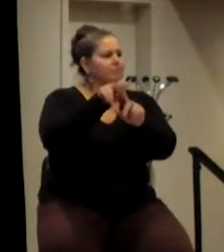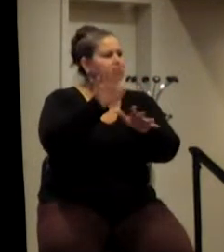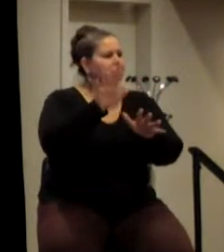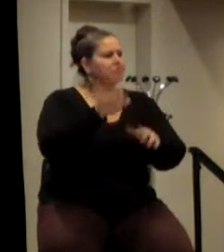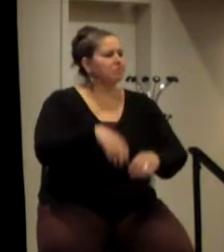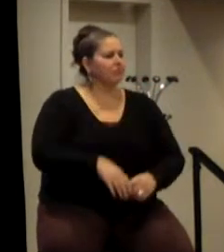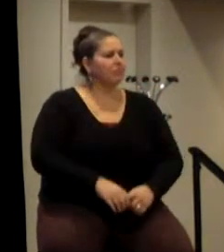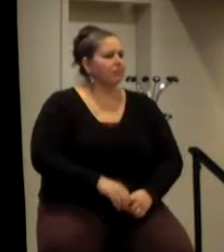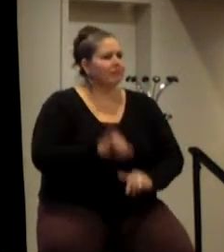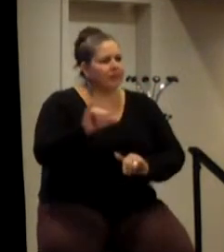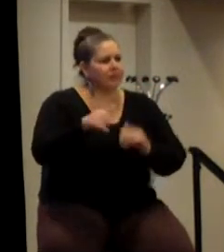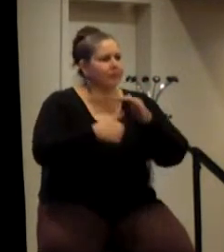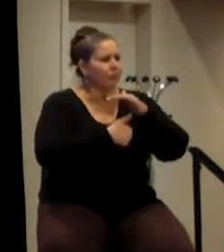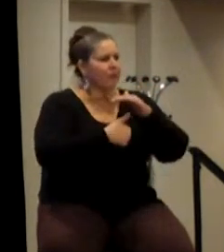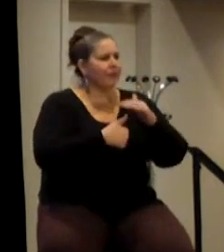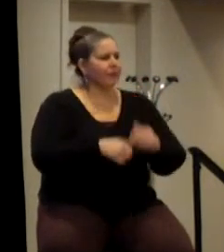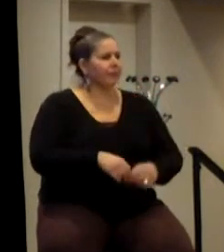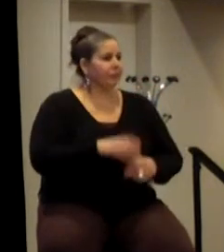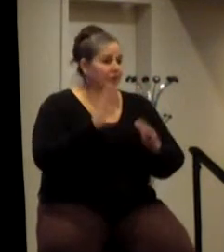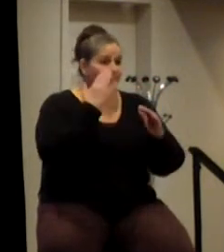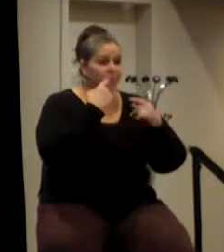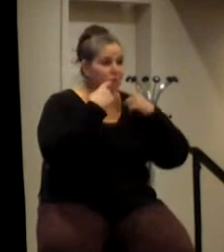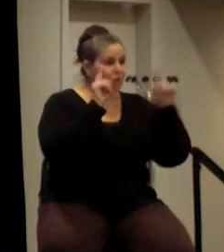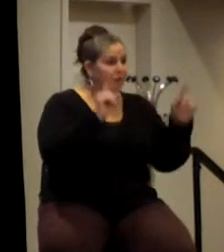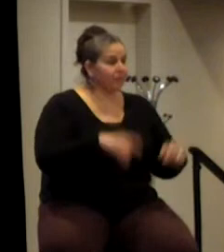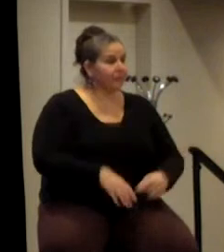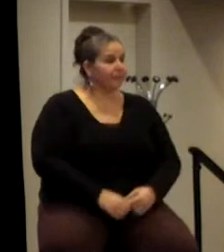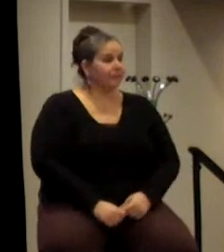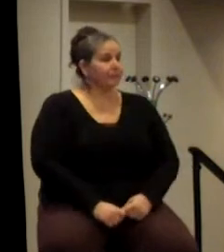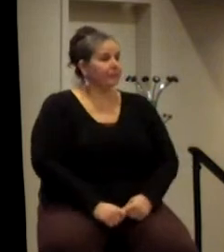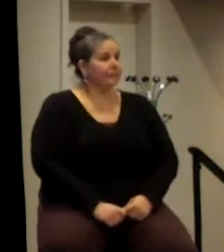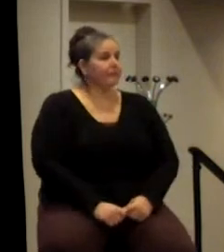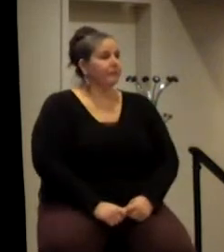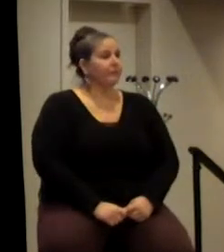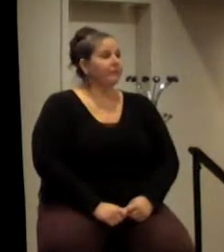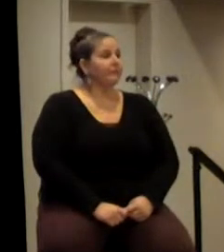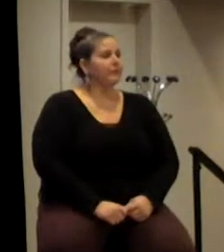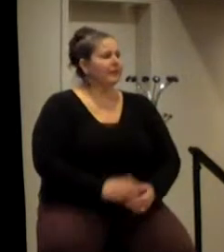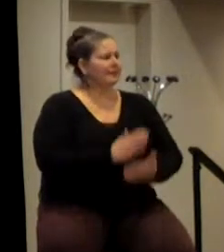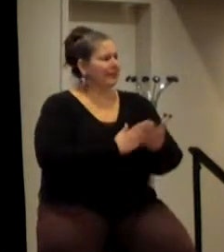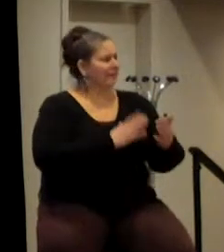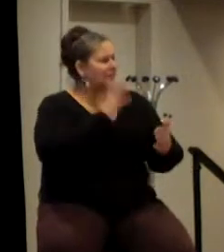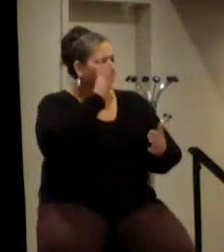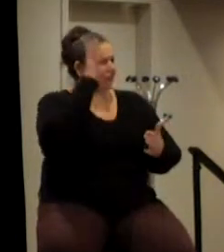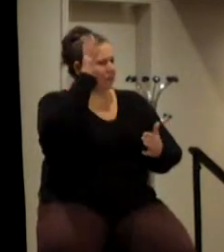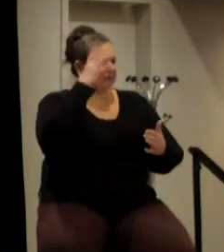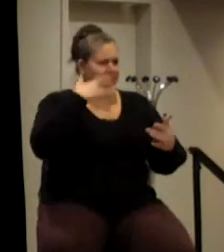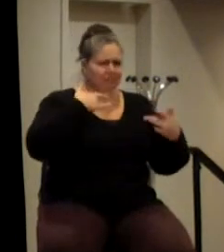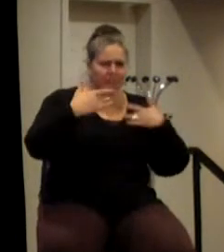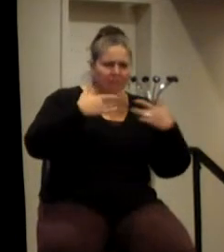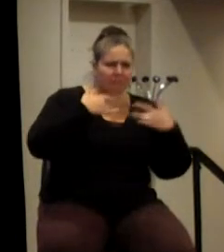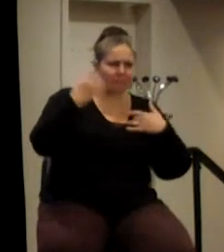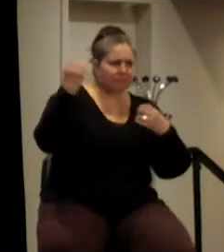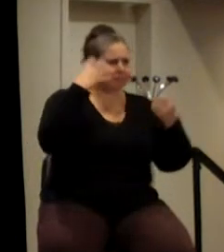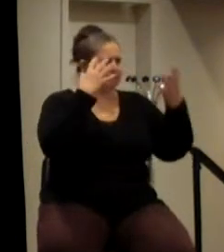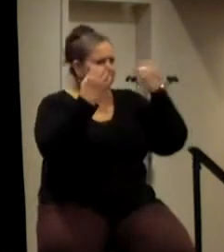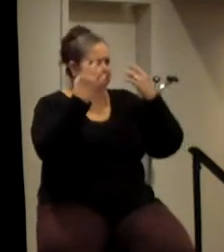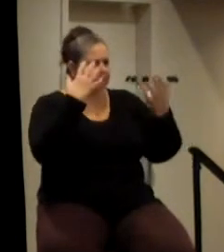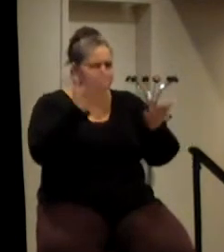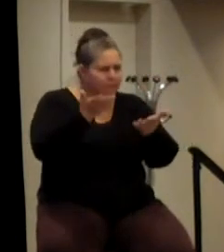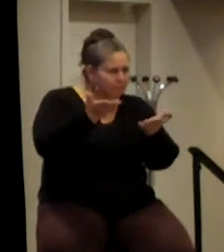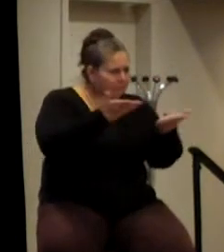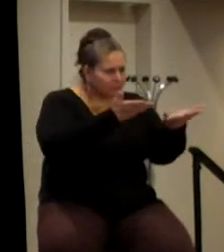works. Clarification was there. I know some parents were sending us correspondence suggesting that we didn't